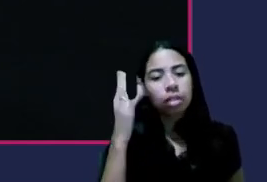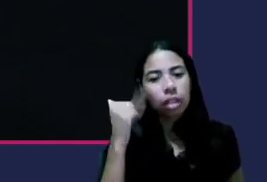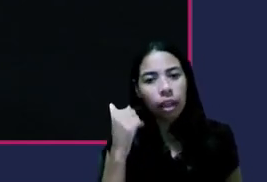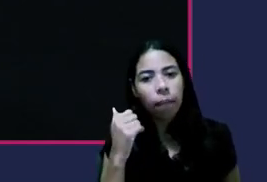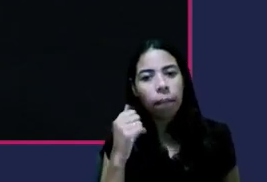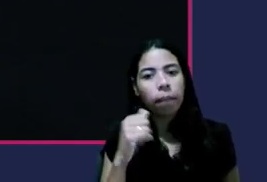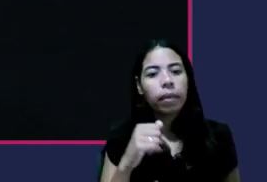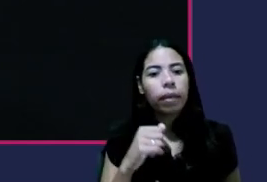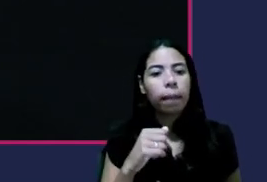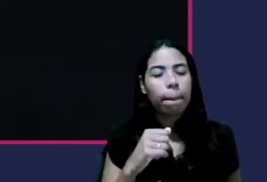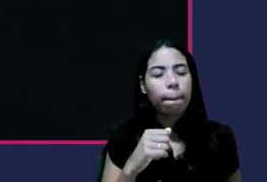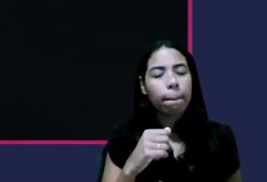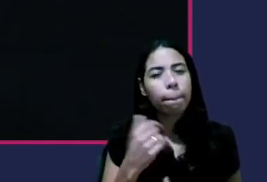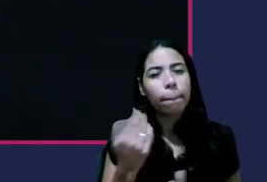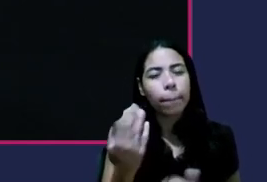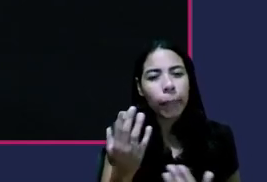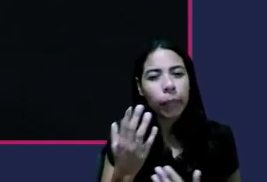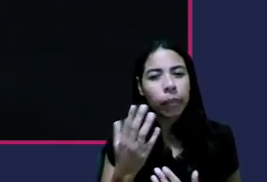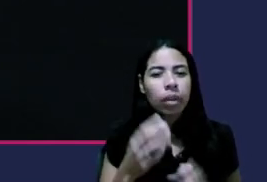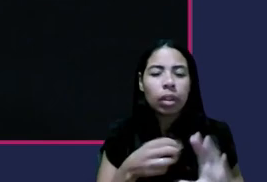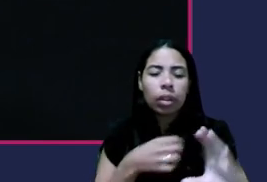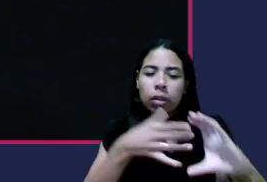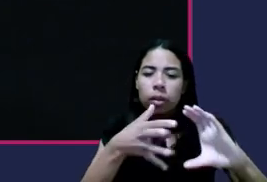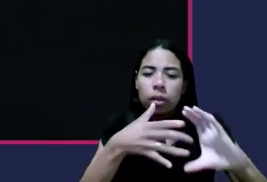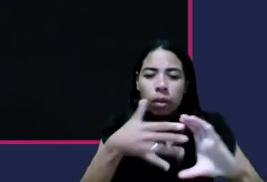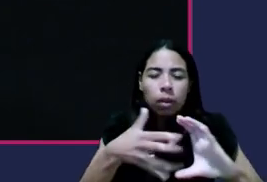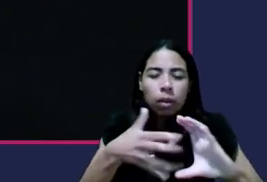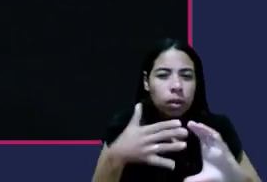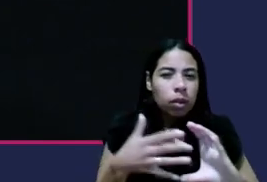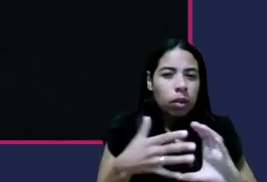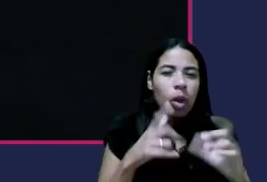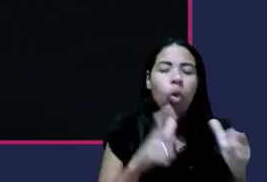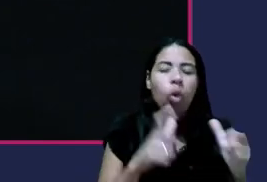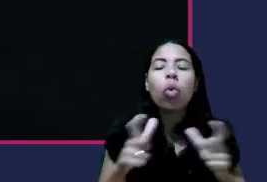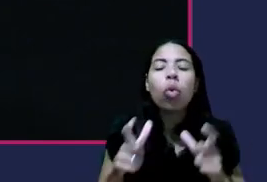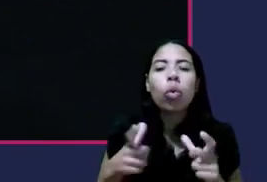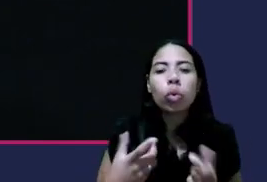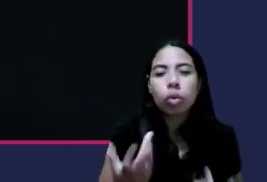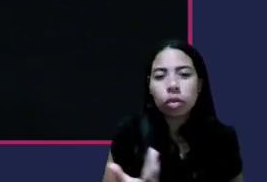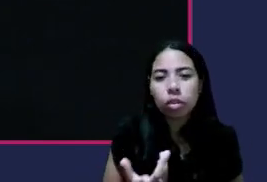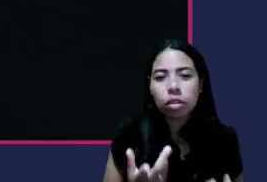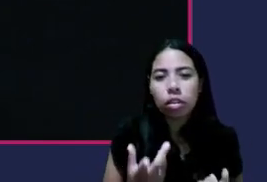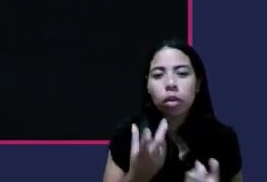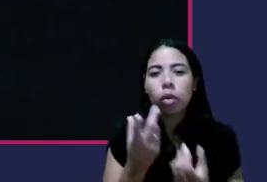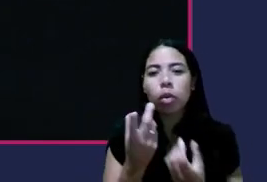financial support for research, which is really important because as soon as we know where